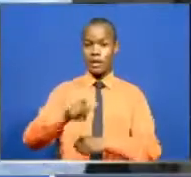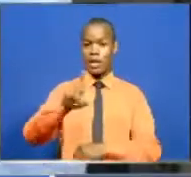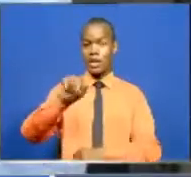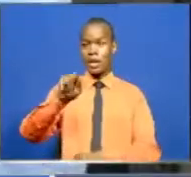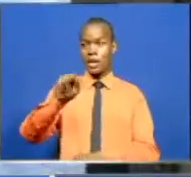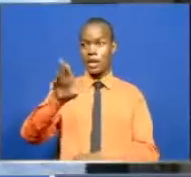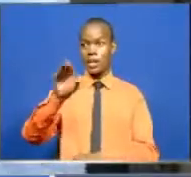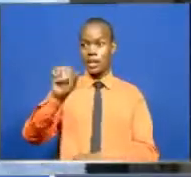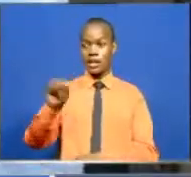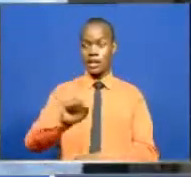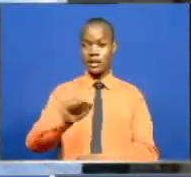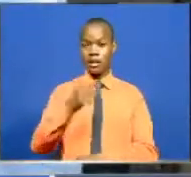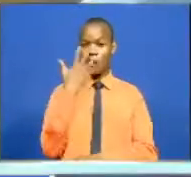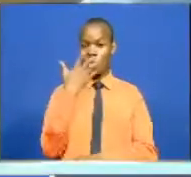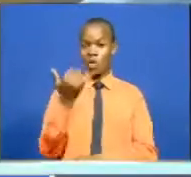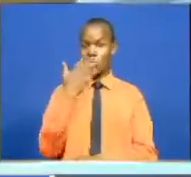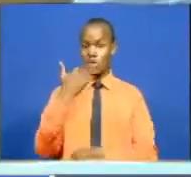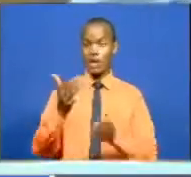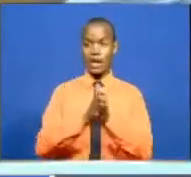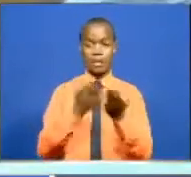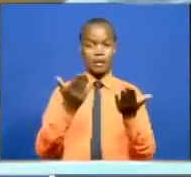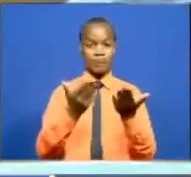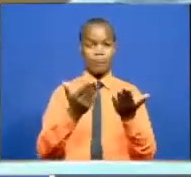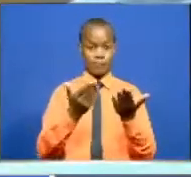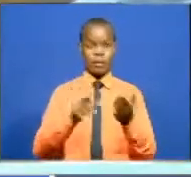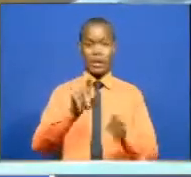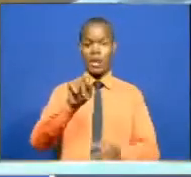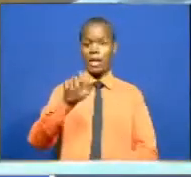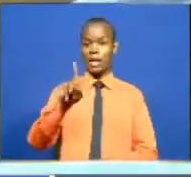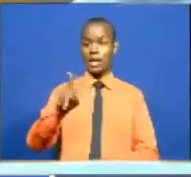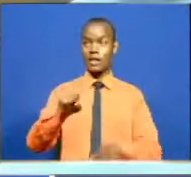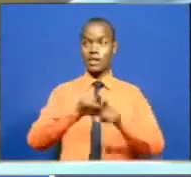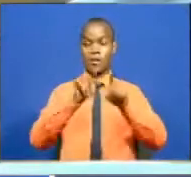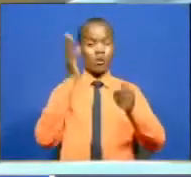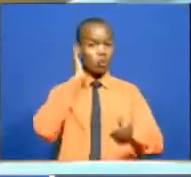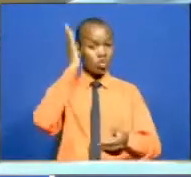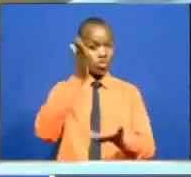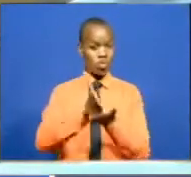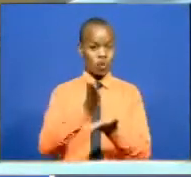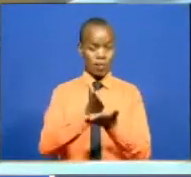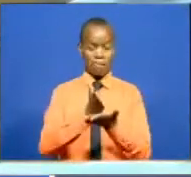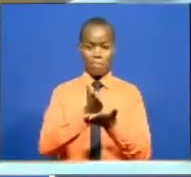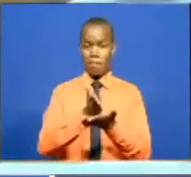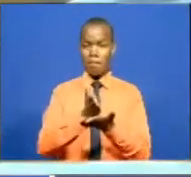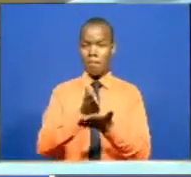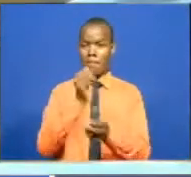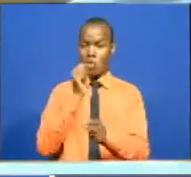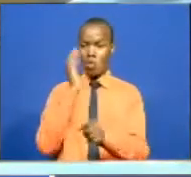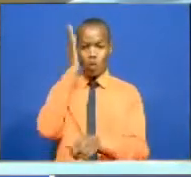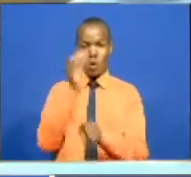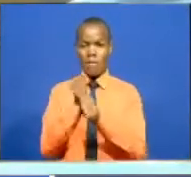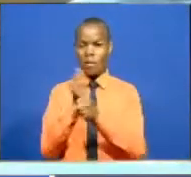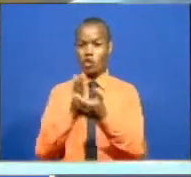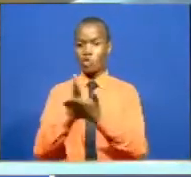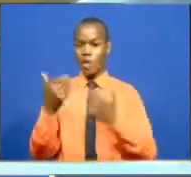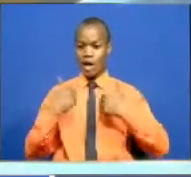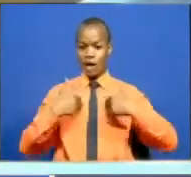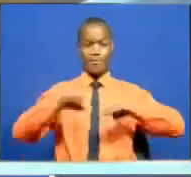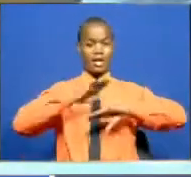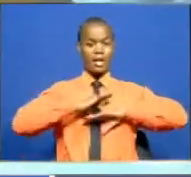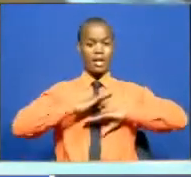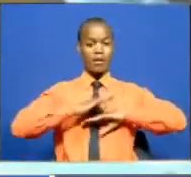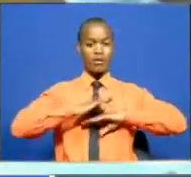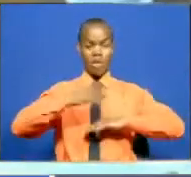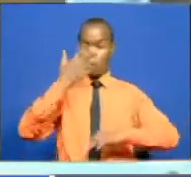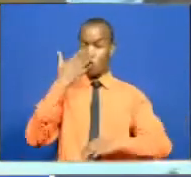tank itself comes in handy. It's really going to assist us in making sure that we have enough oxygen for our